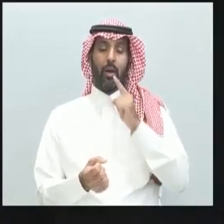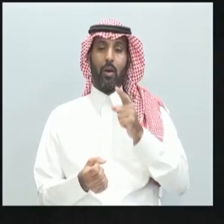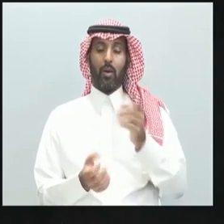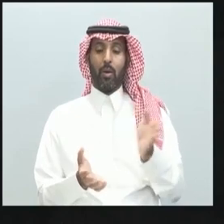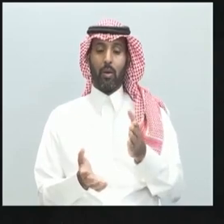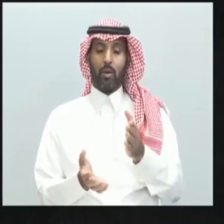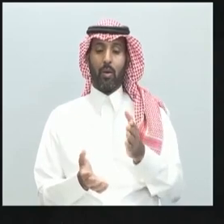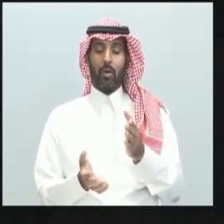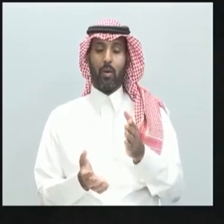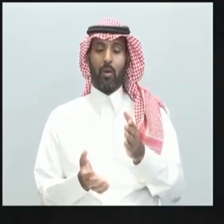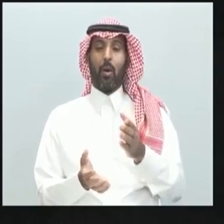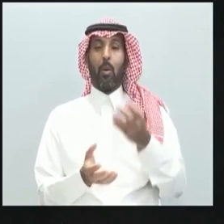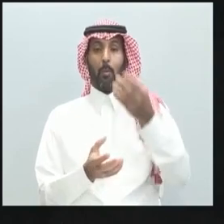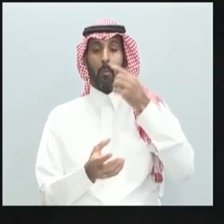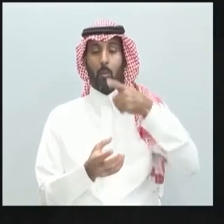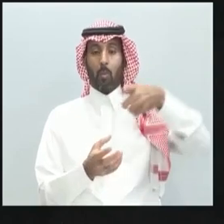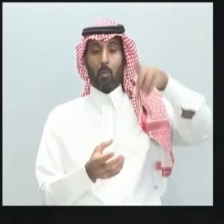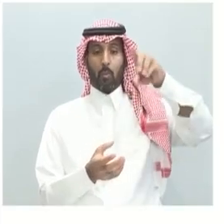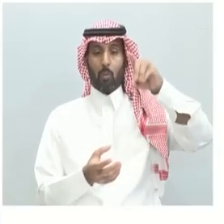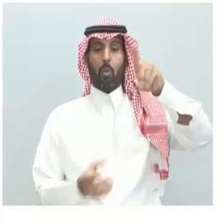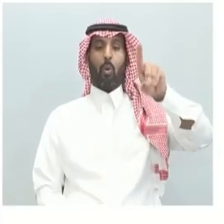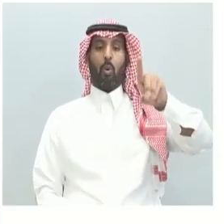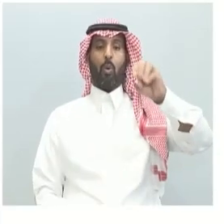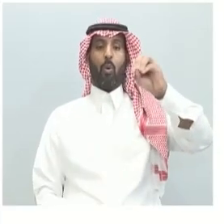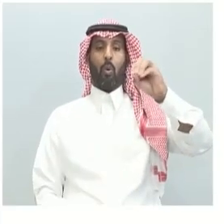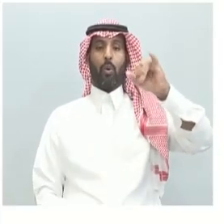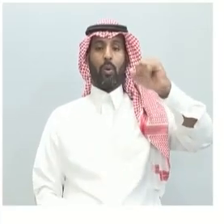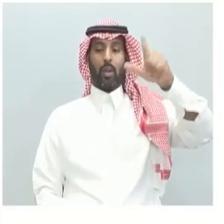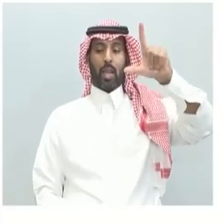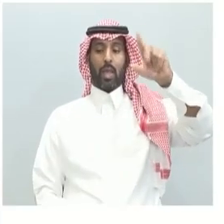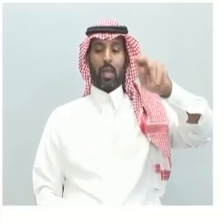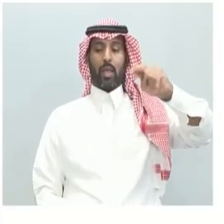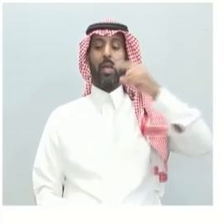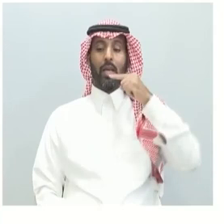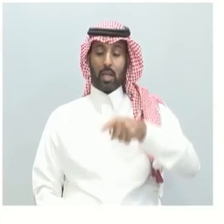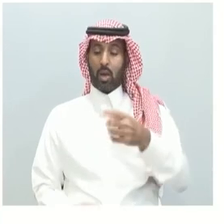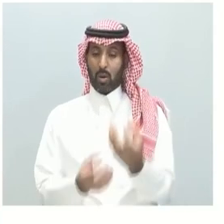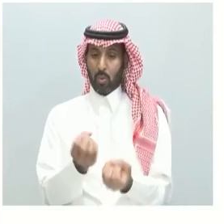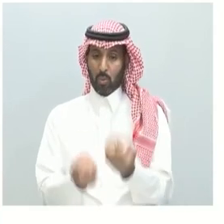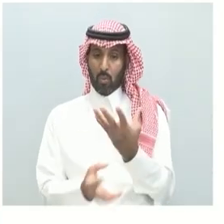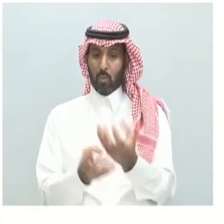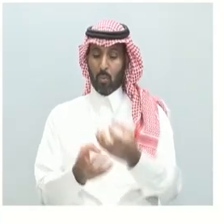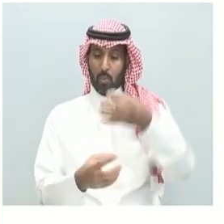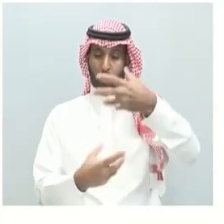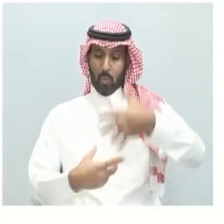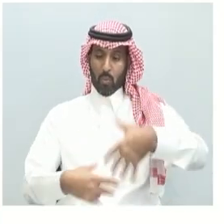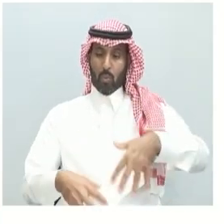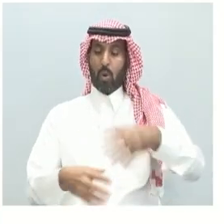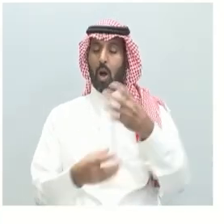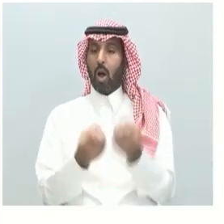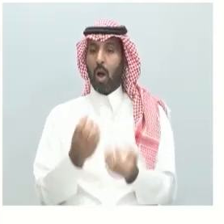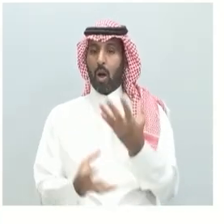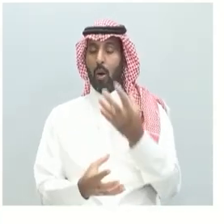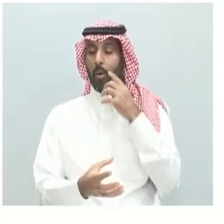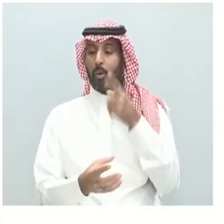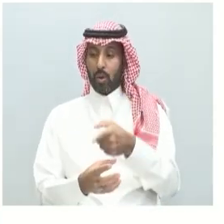So, yes, very good. The water is boiling. So, because we're talking about a thing that's happening now